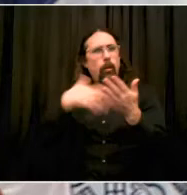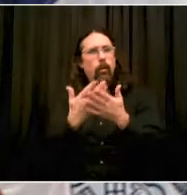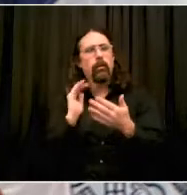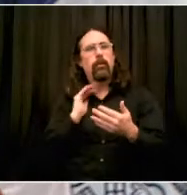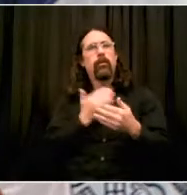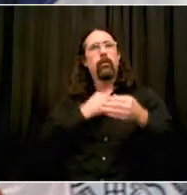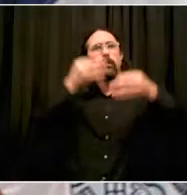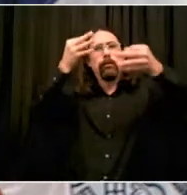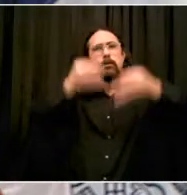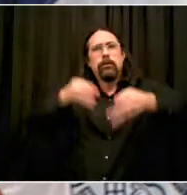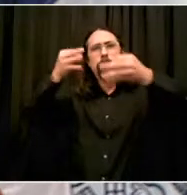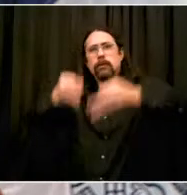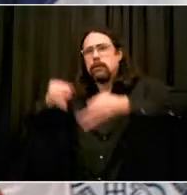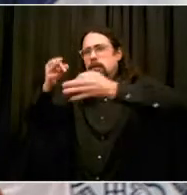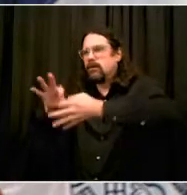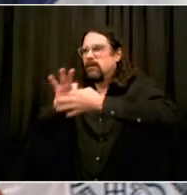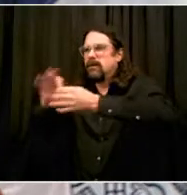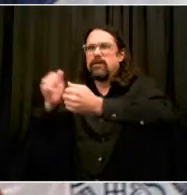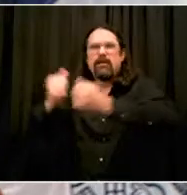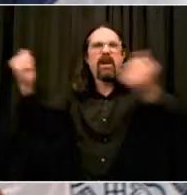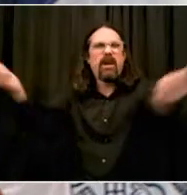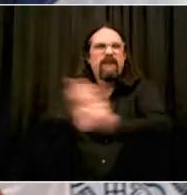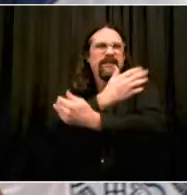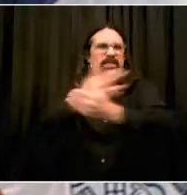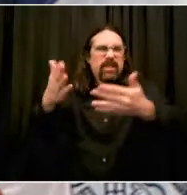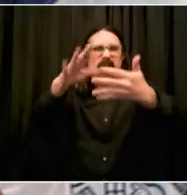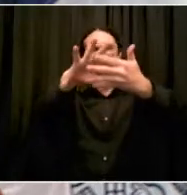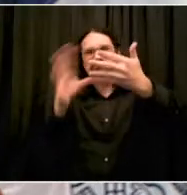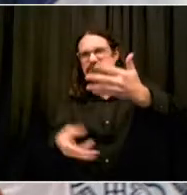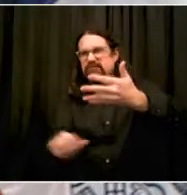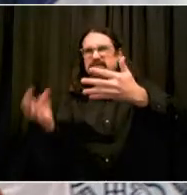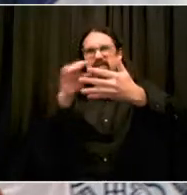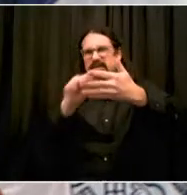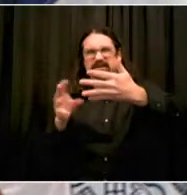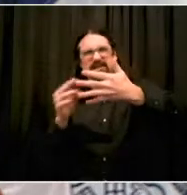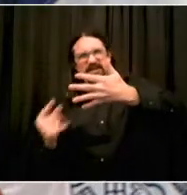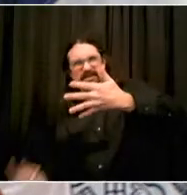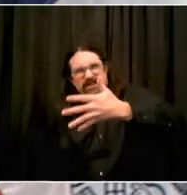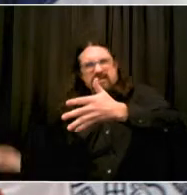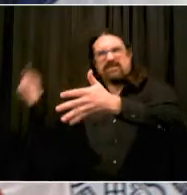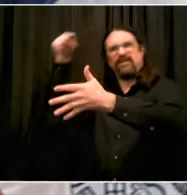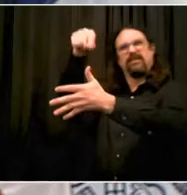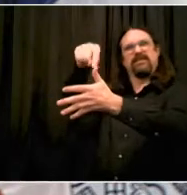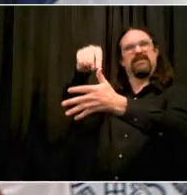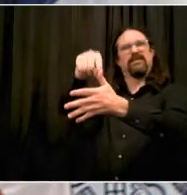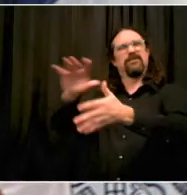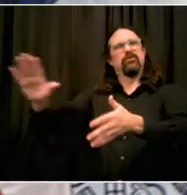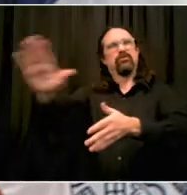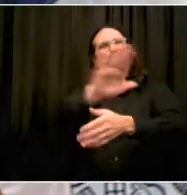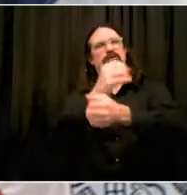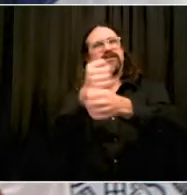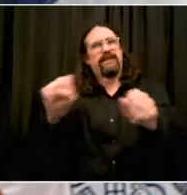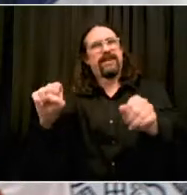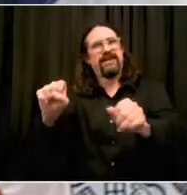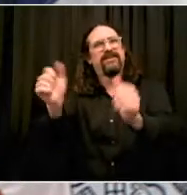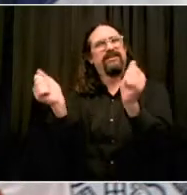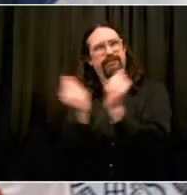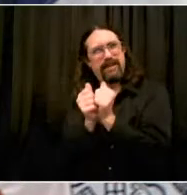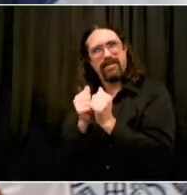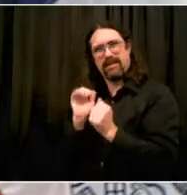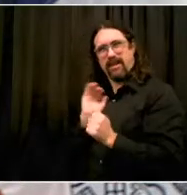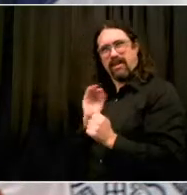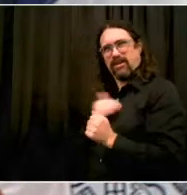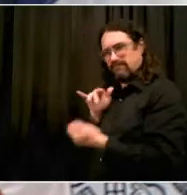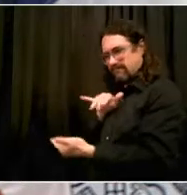said, we have this 3% standard, and it's based on our data. And the state has, across